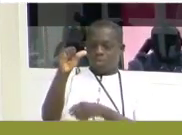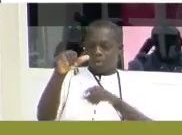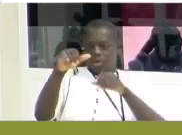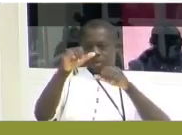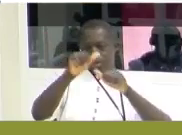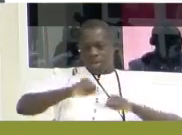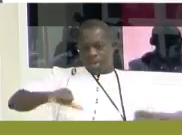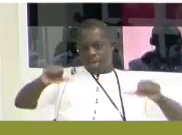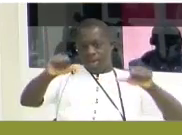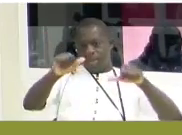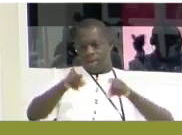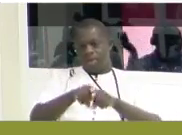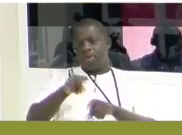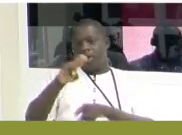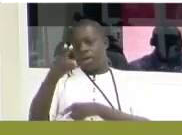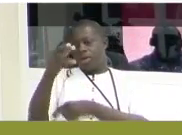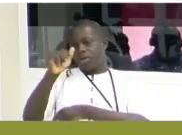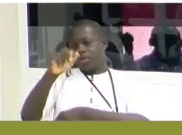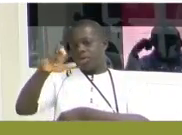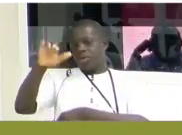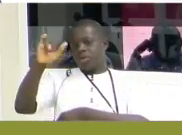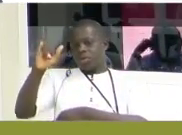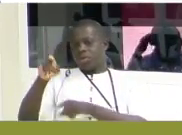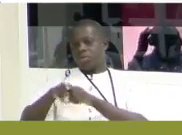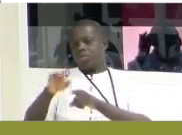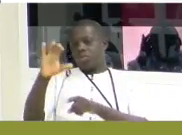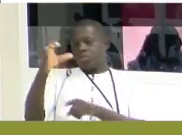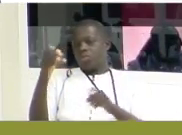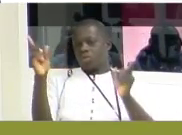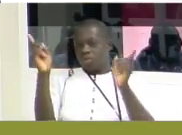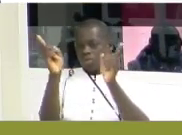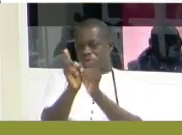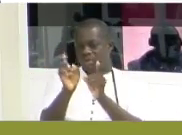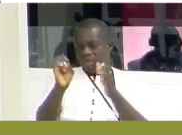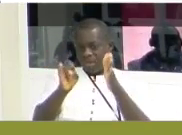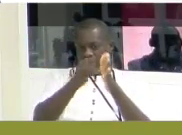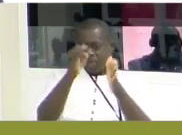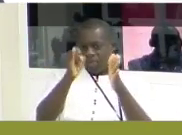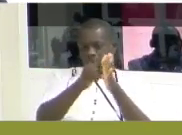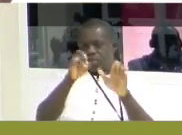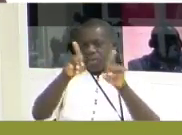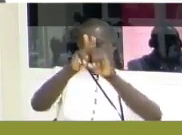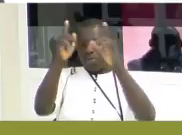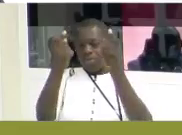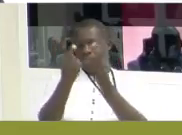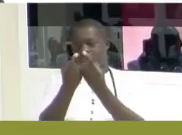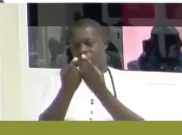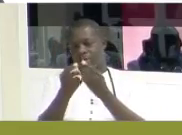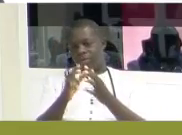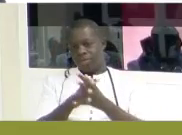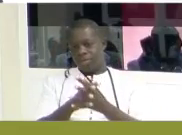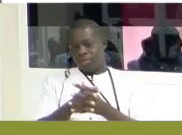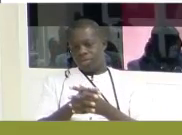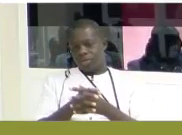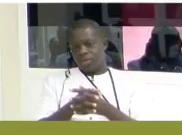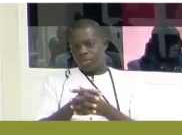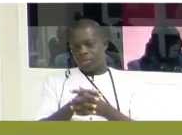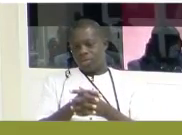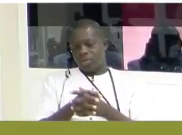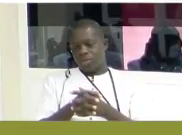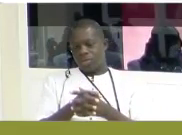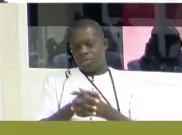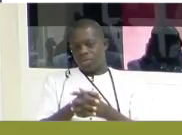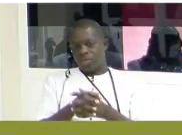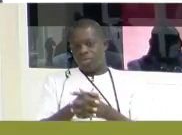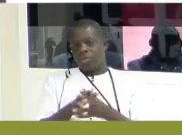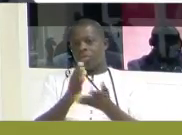walkways. Harry was coming from the other end, coming to meet them at the investigation department. Immediately they got, he was not on